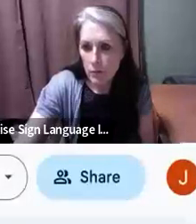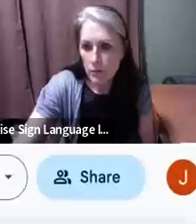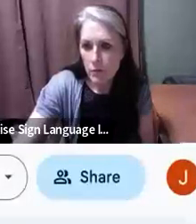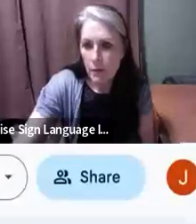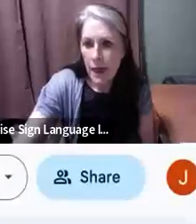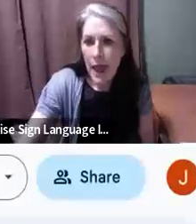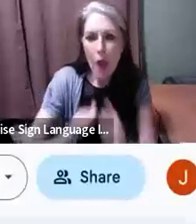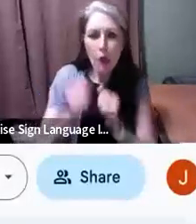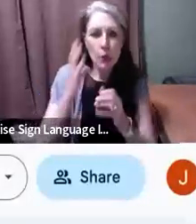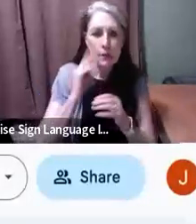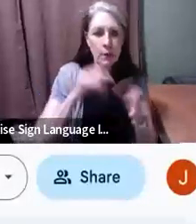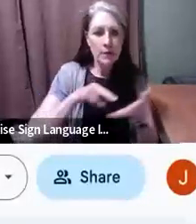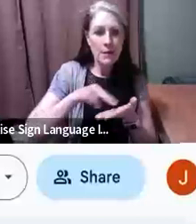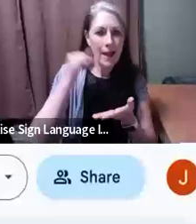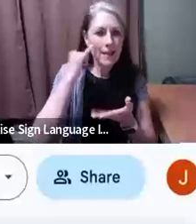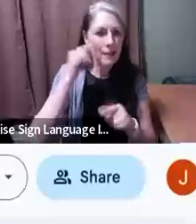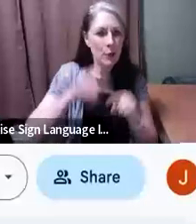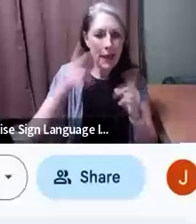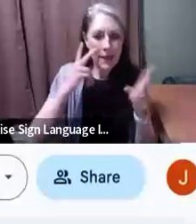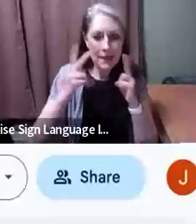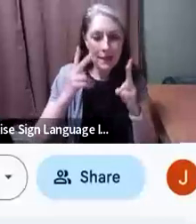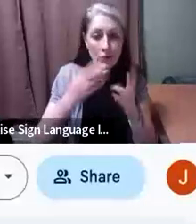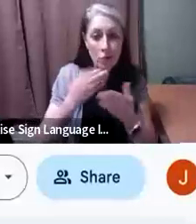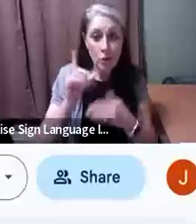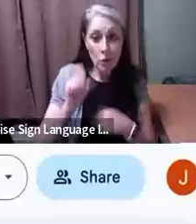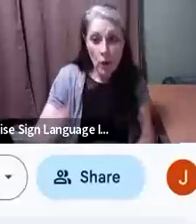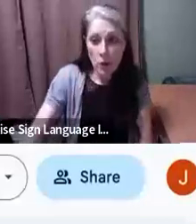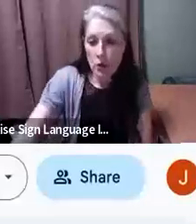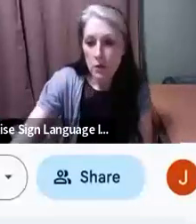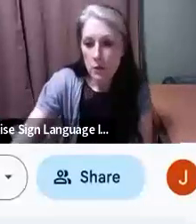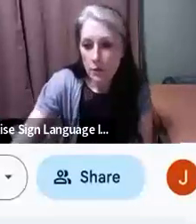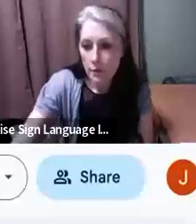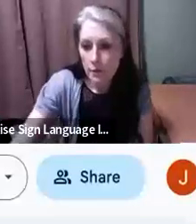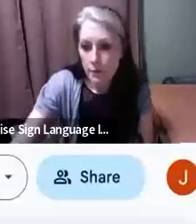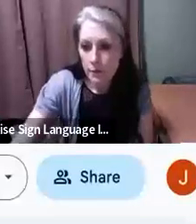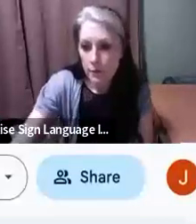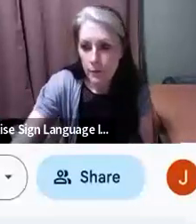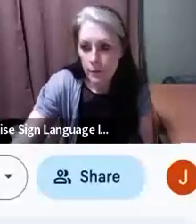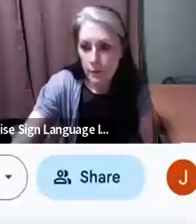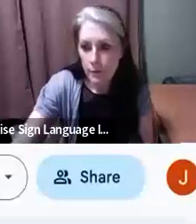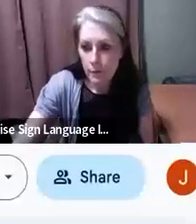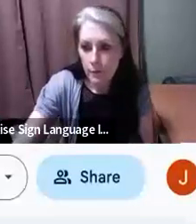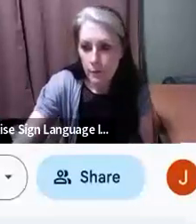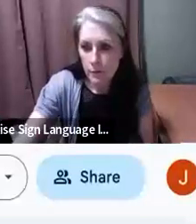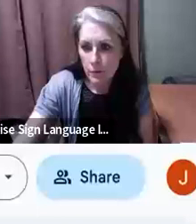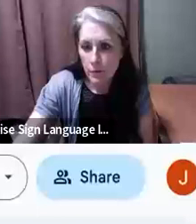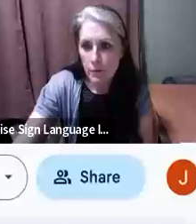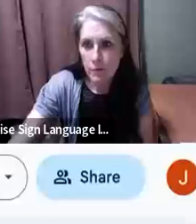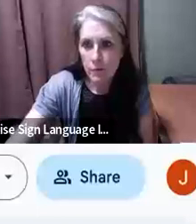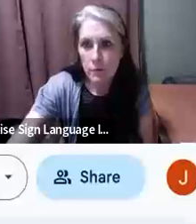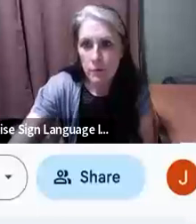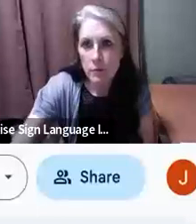it? These are great questions, right? How do we make arts experiences accessible for people?